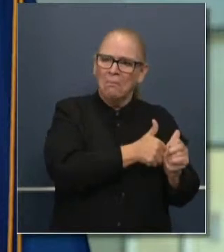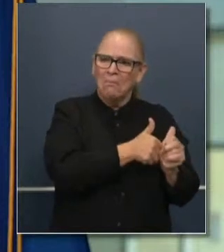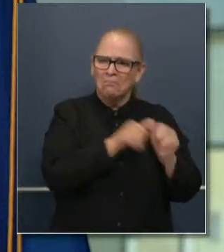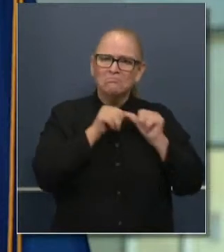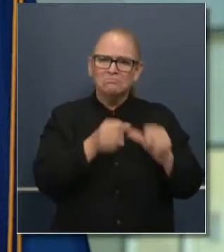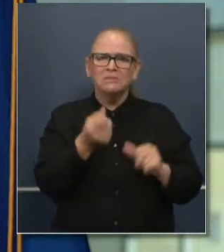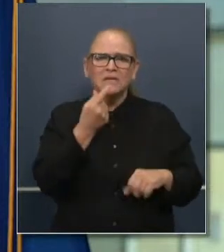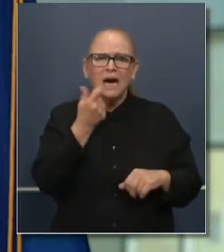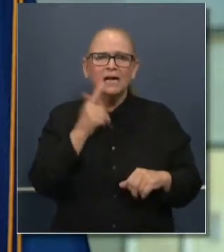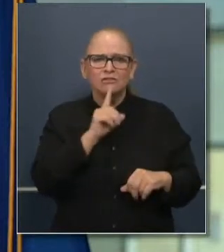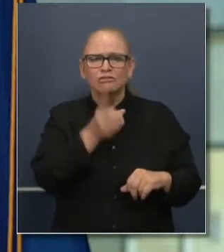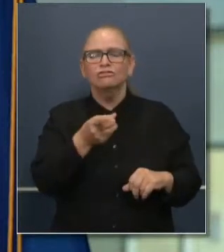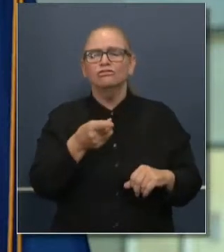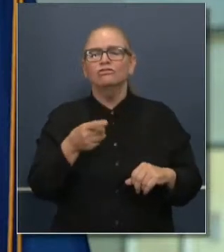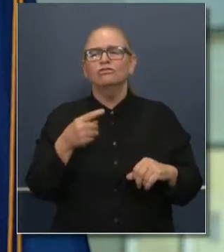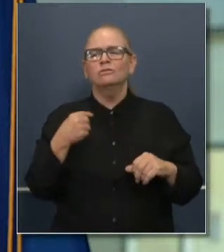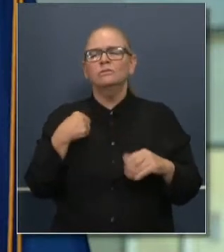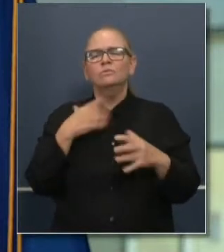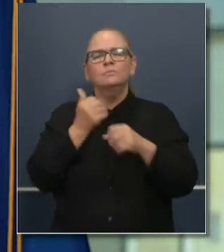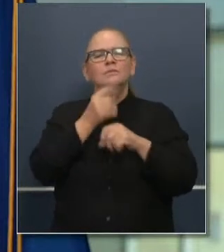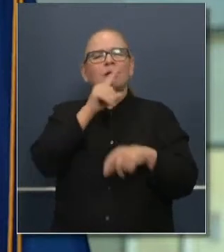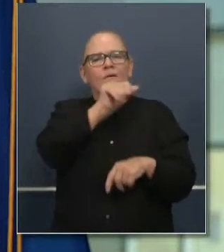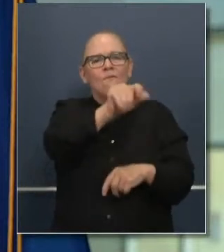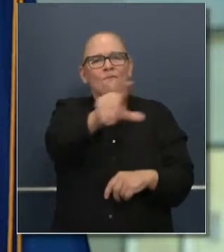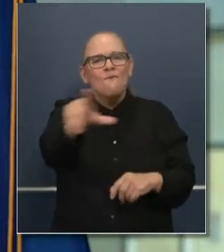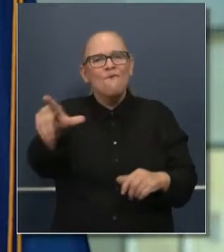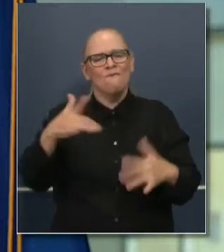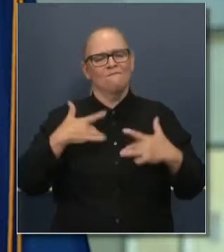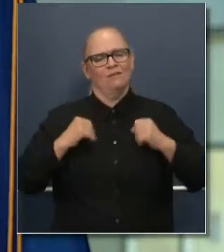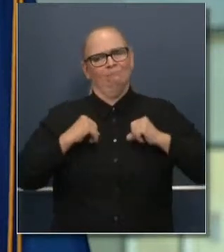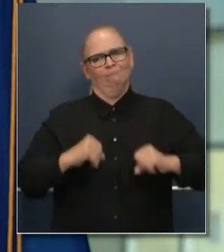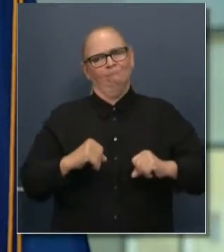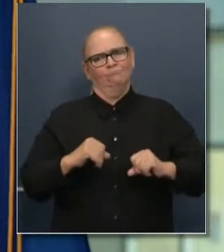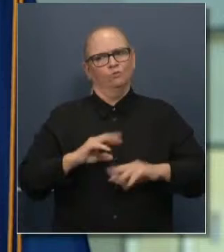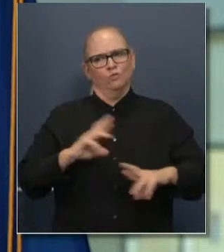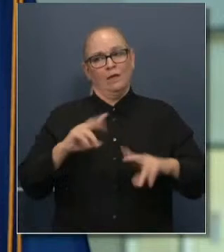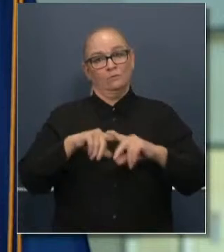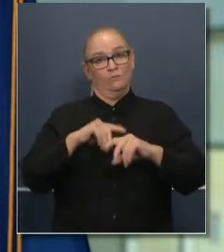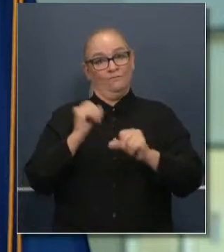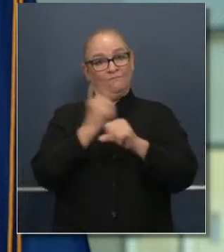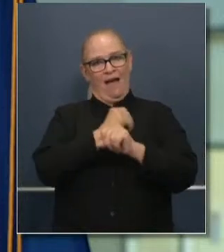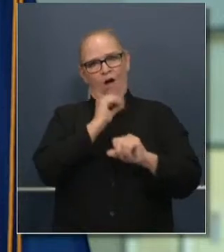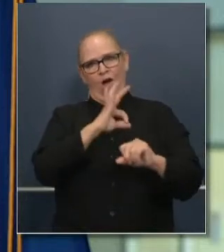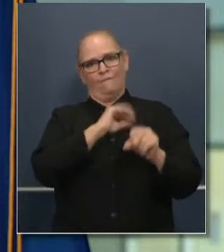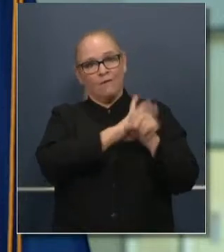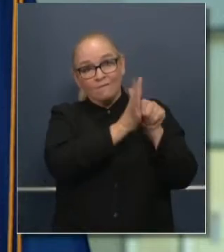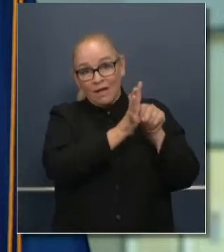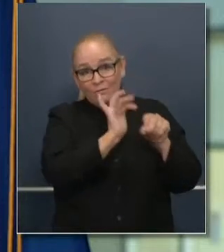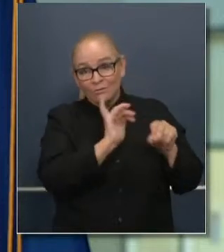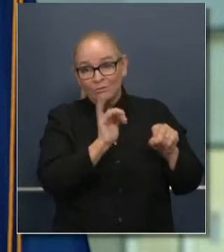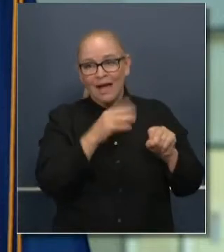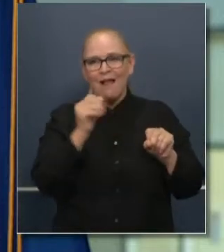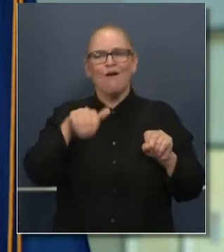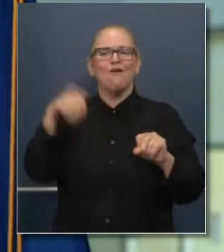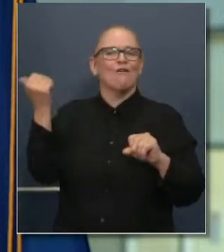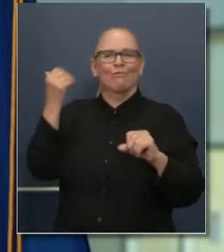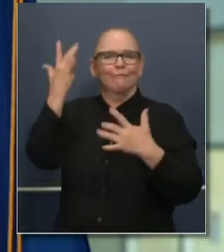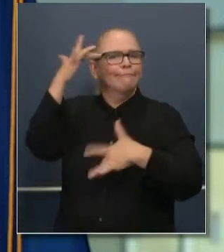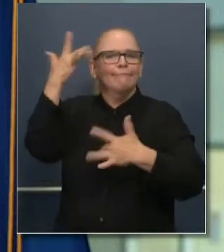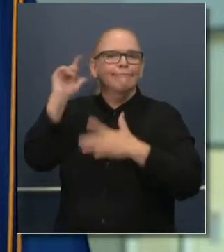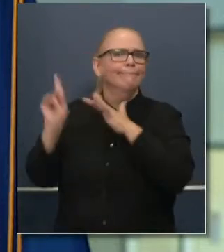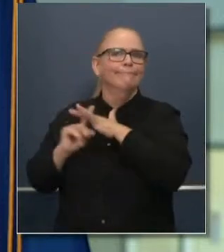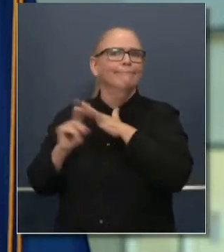everyone is as well positioned and suited to fight off not just COVID-19, but anything else that might be mixing around